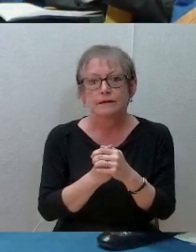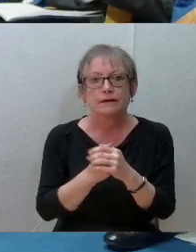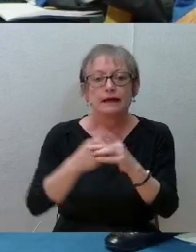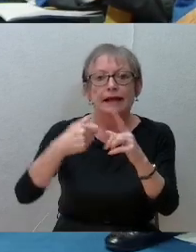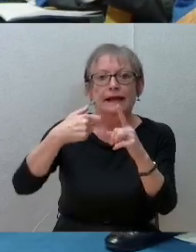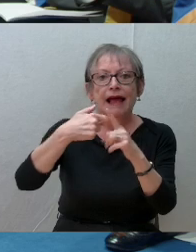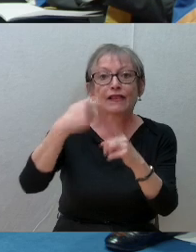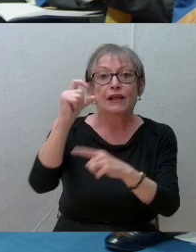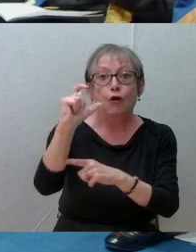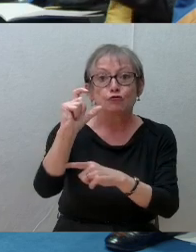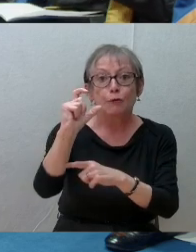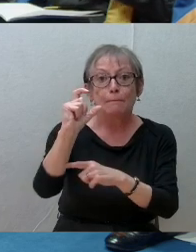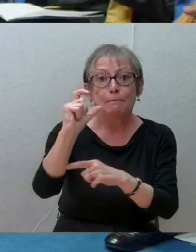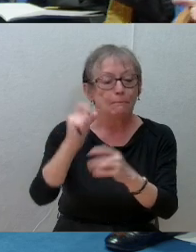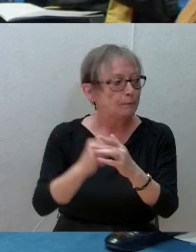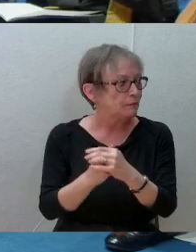Kathleen Calderwood.